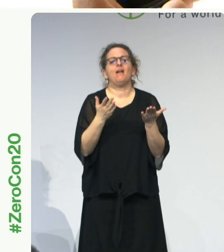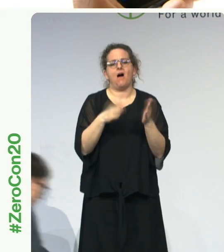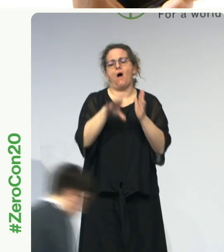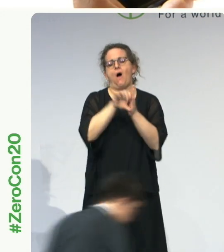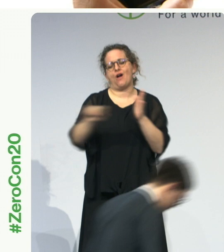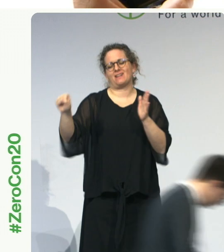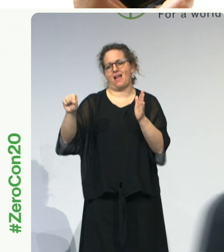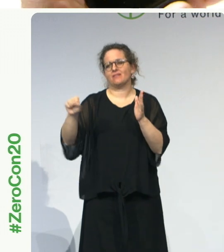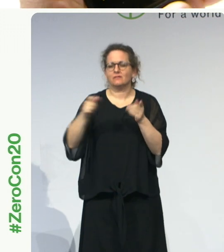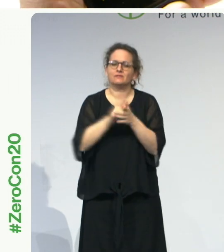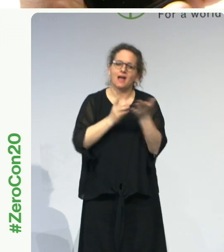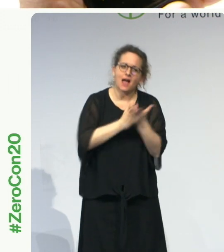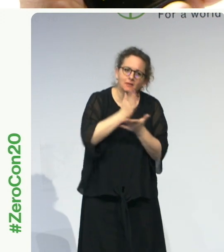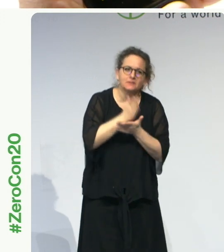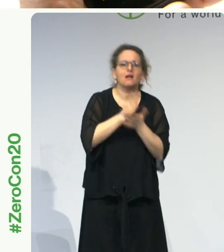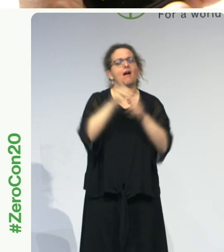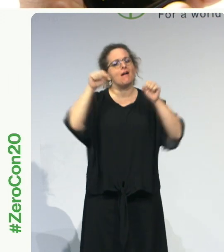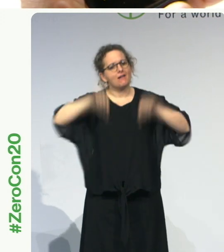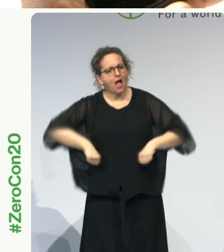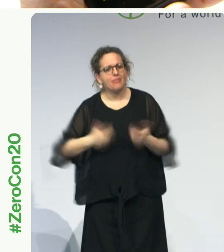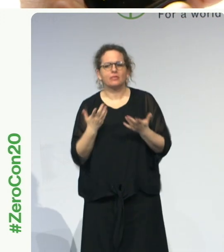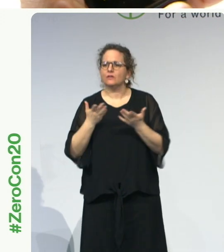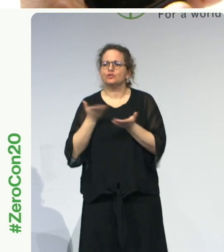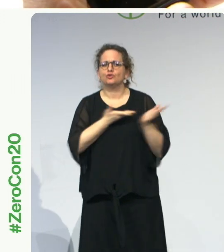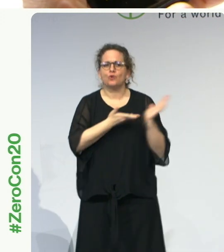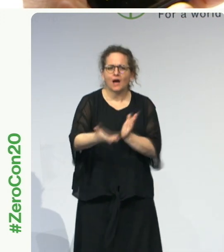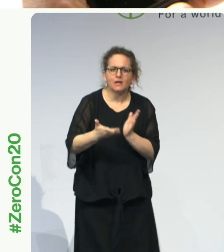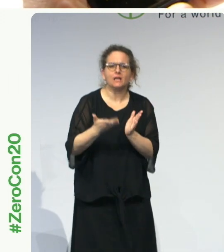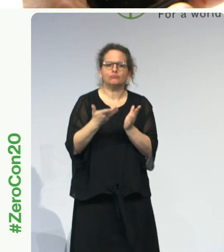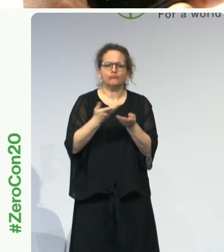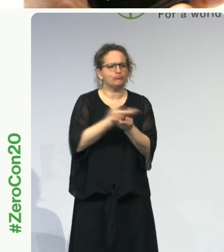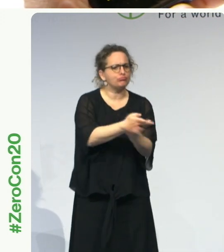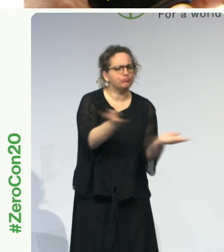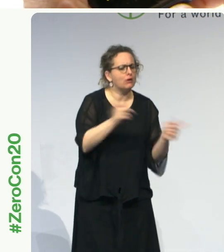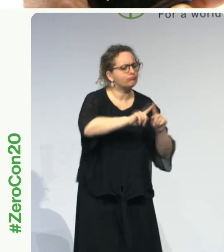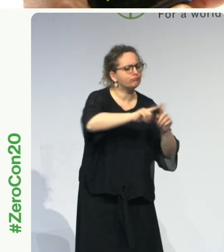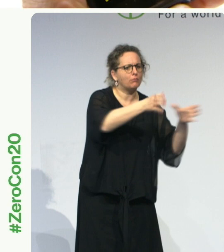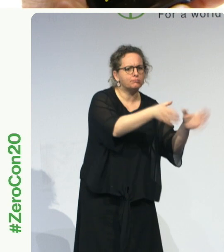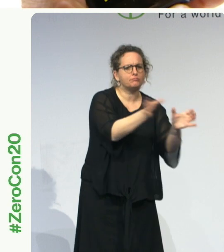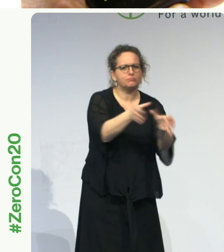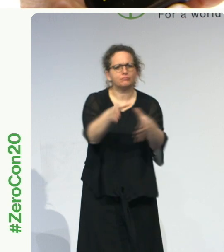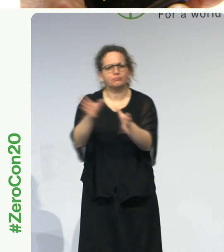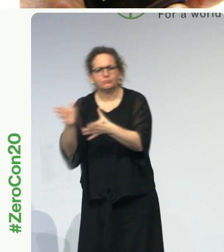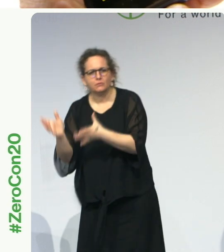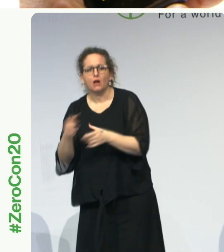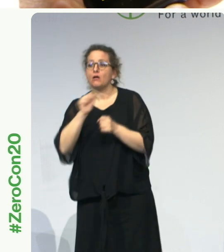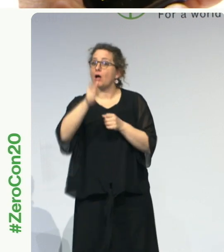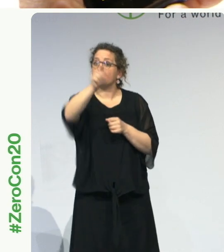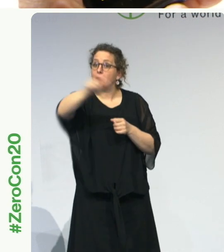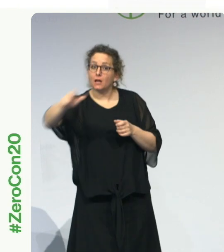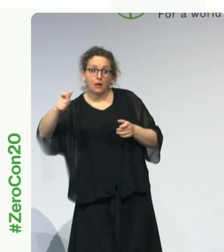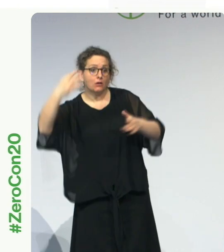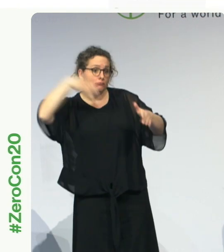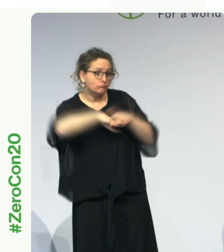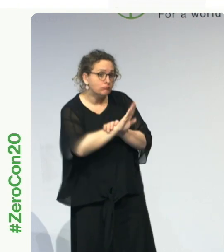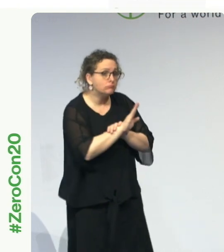for professionals and service providers working in a variety of sectors. Participants learn the importance of universal